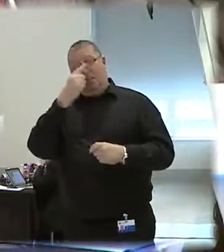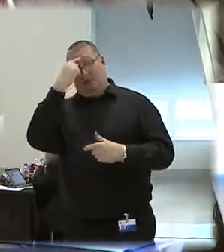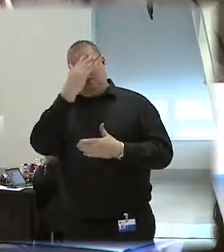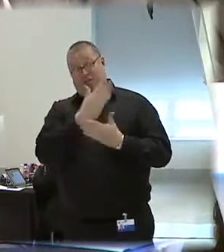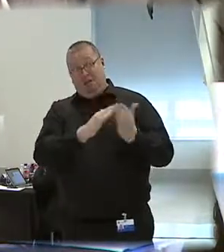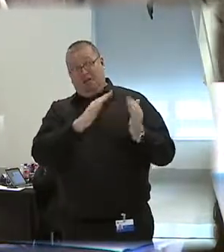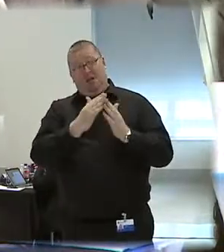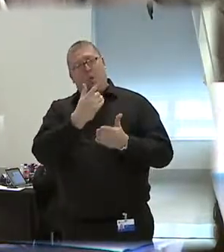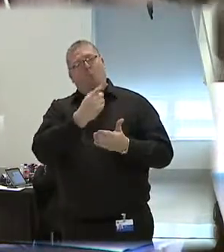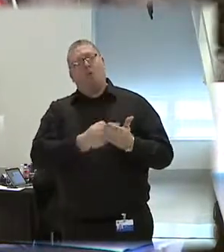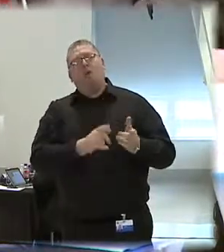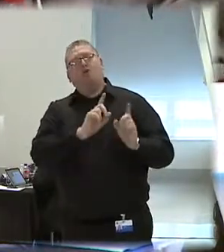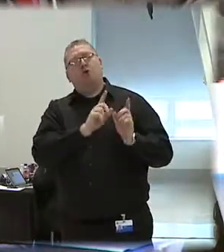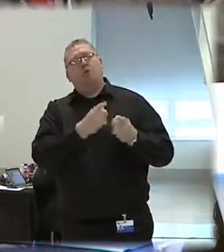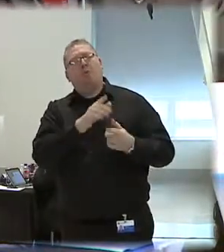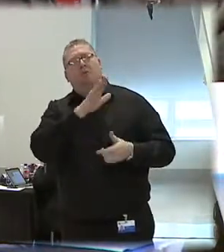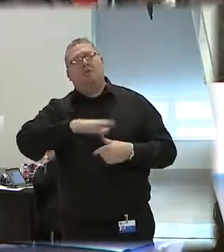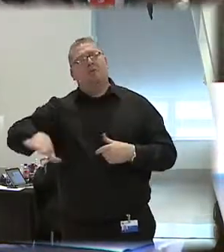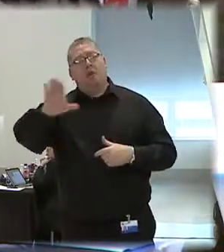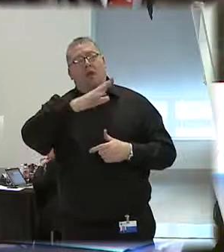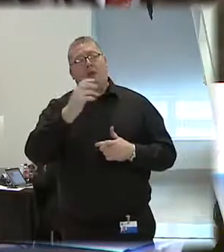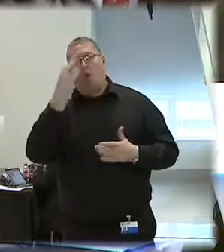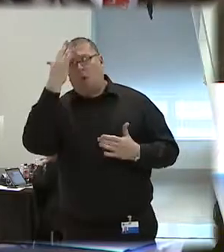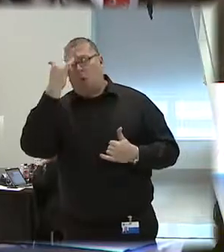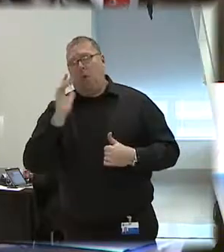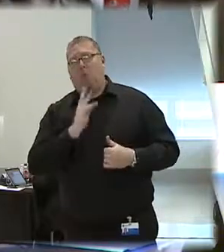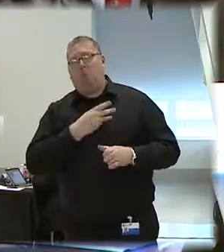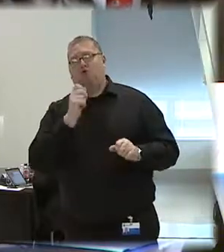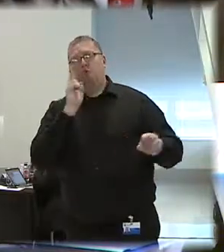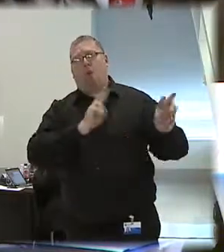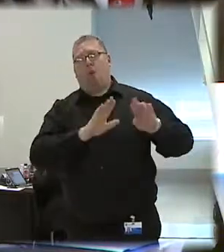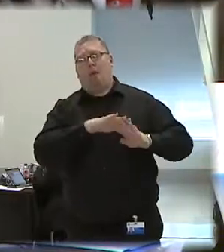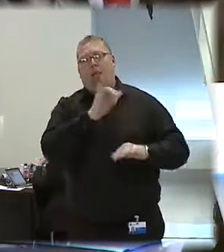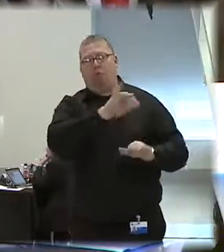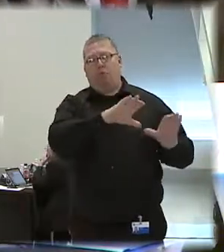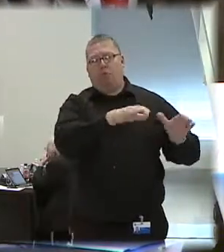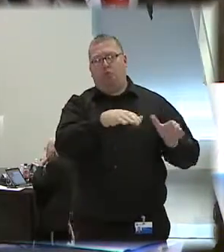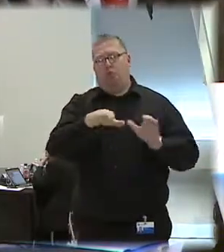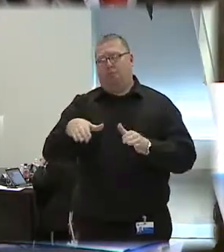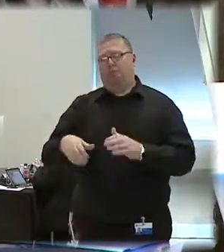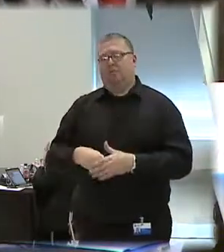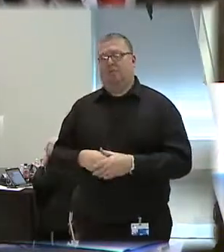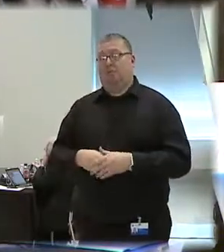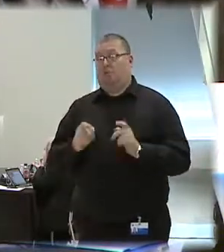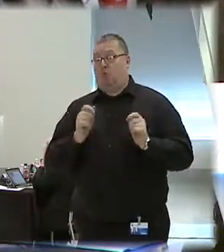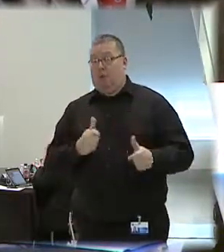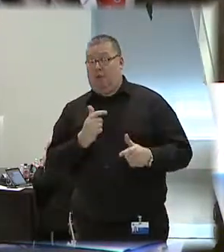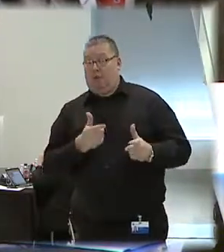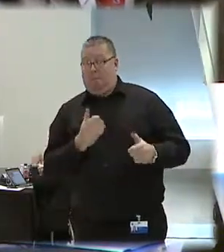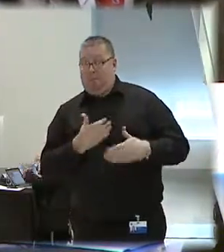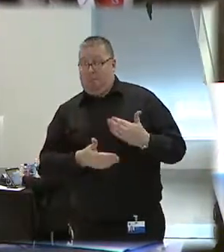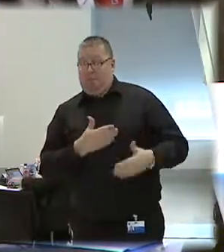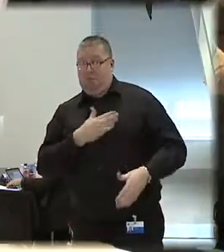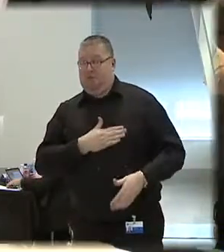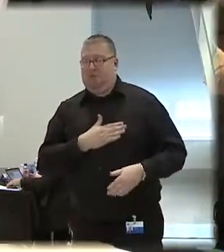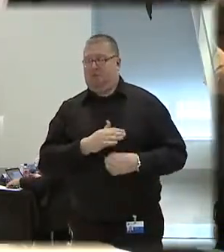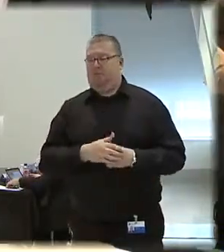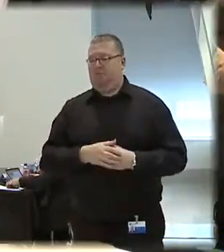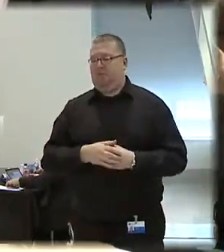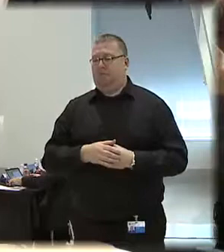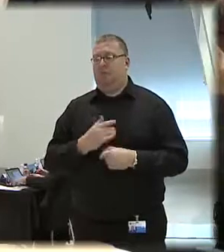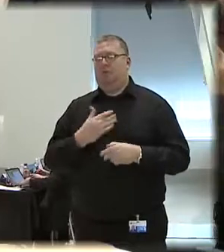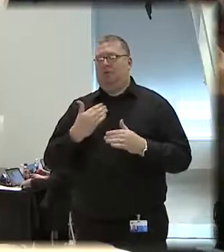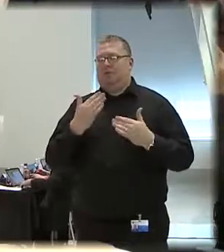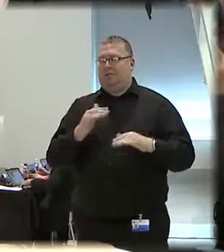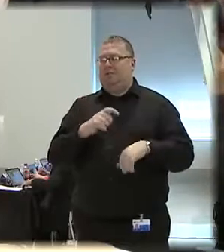those, and what are those departments and why should we be looking at them? As quickly as possible. We're running short on